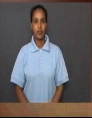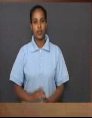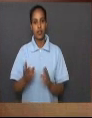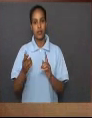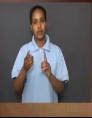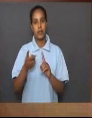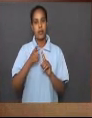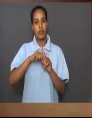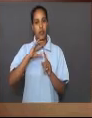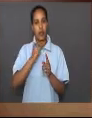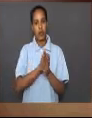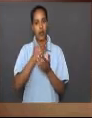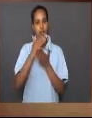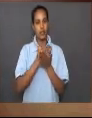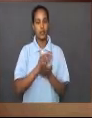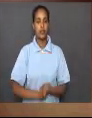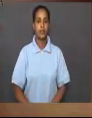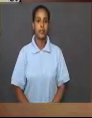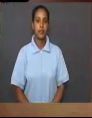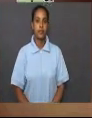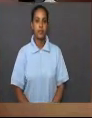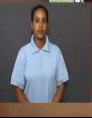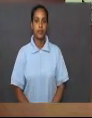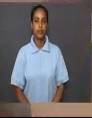Let's get back to our lesson.